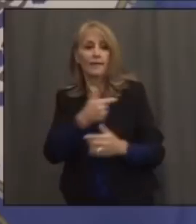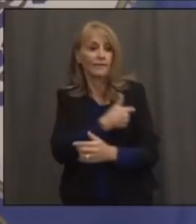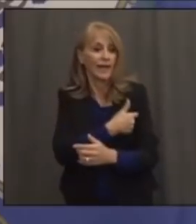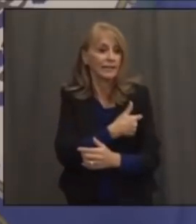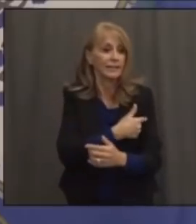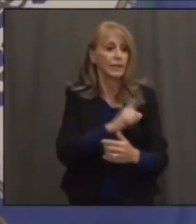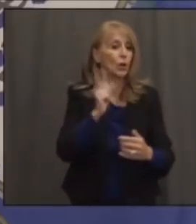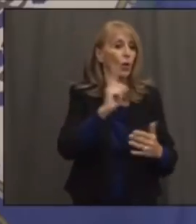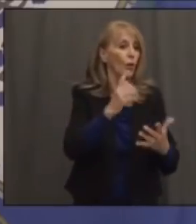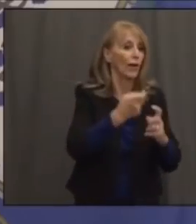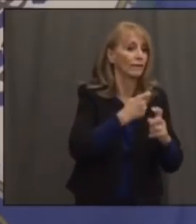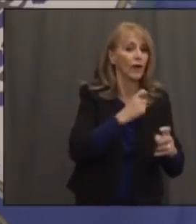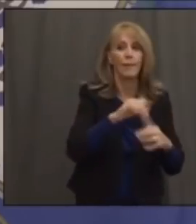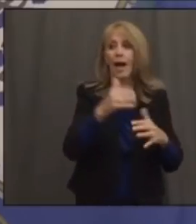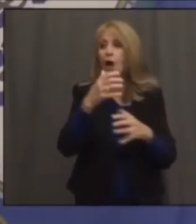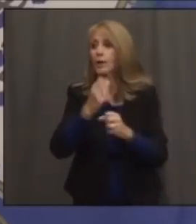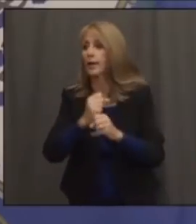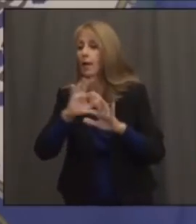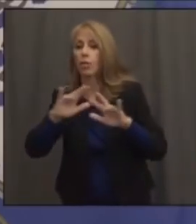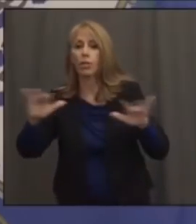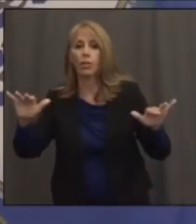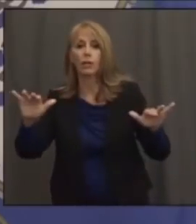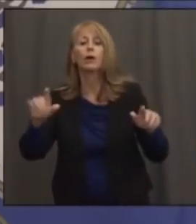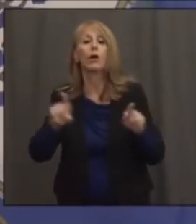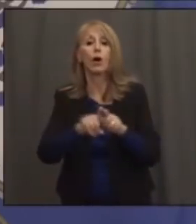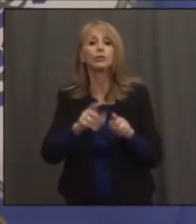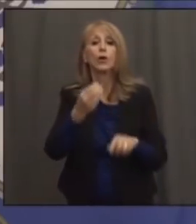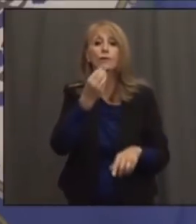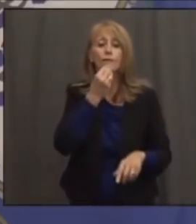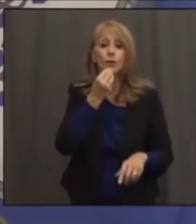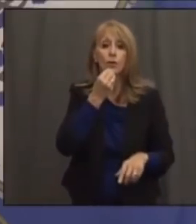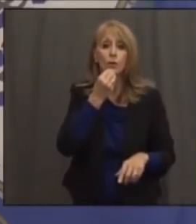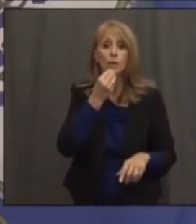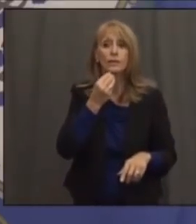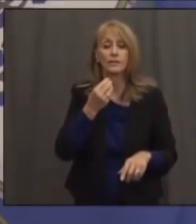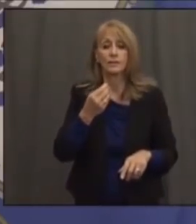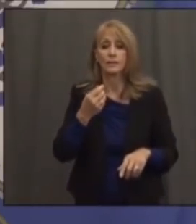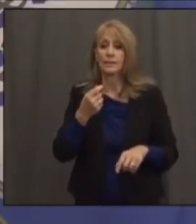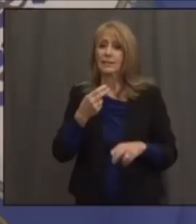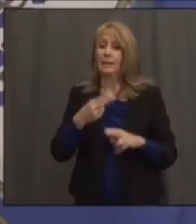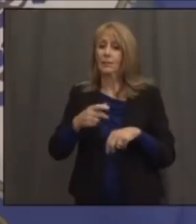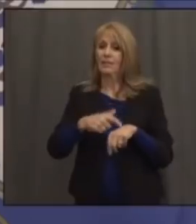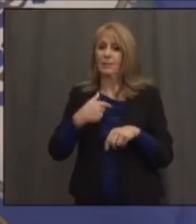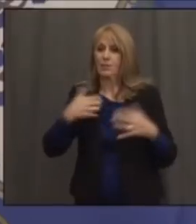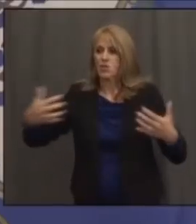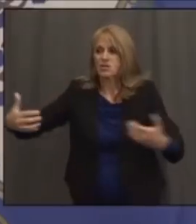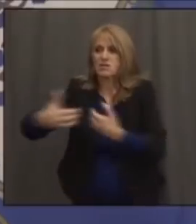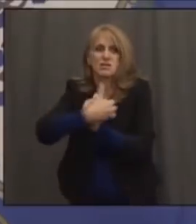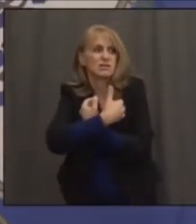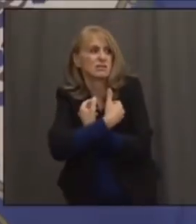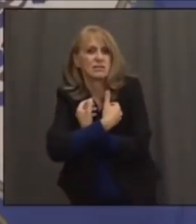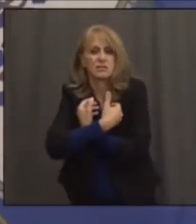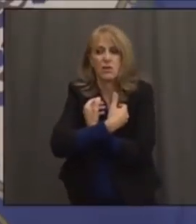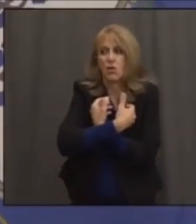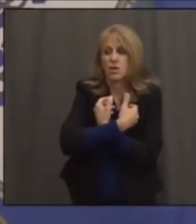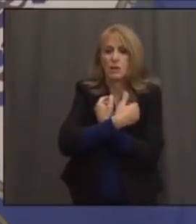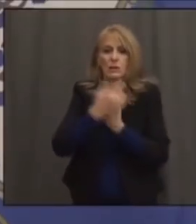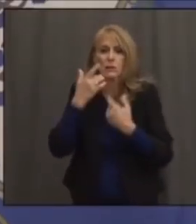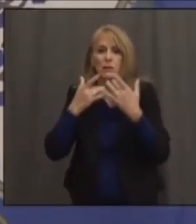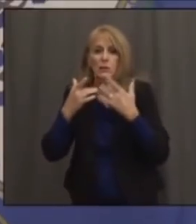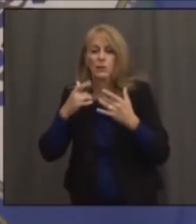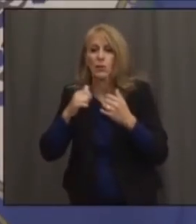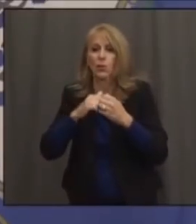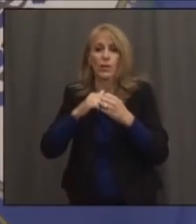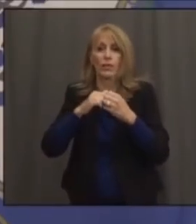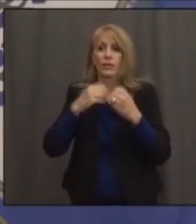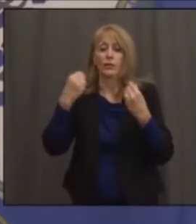vaccines and where that's coming from. And that was also food. And for a while, we were worried. There was some hoarding. There was, some scarcity in some of the